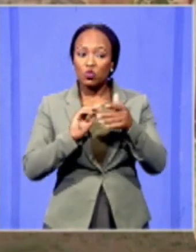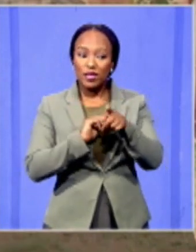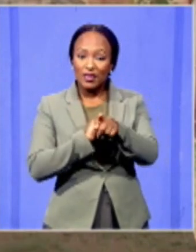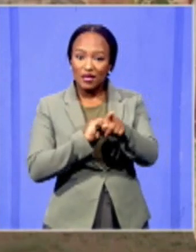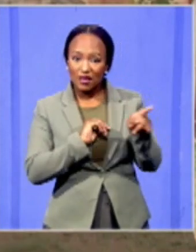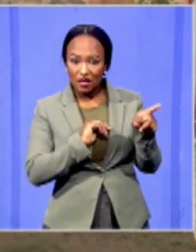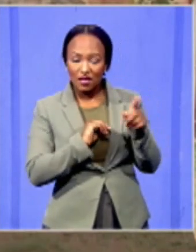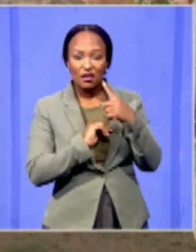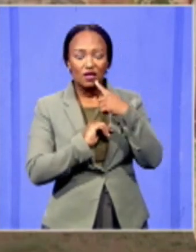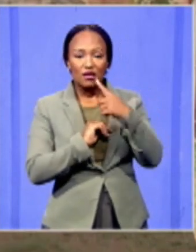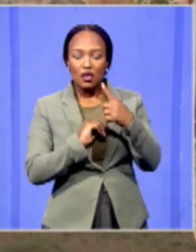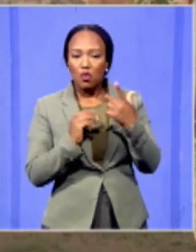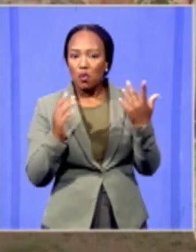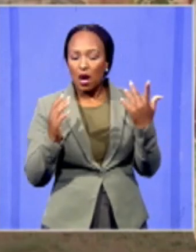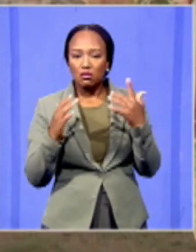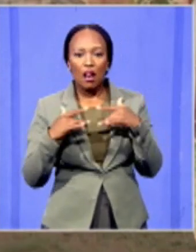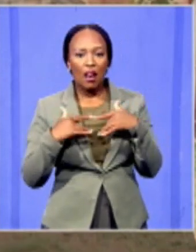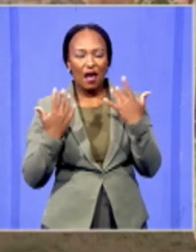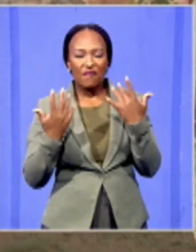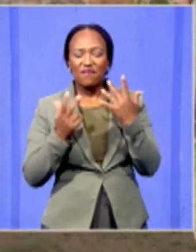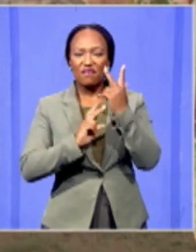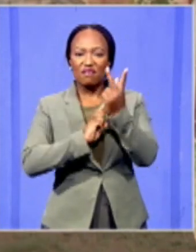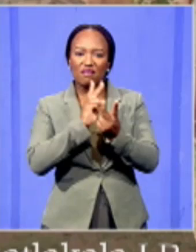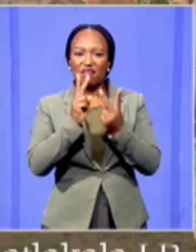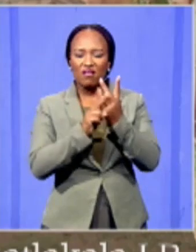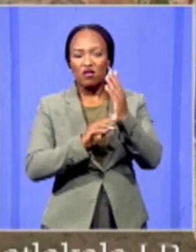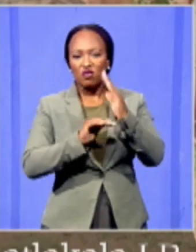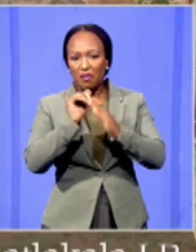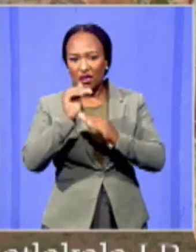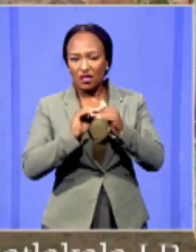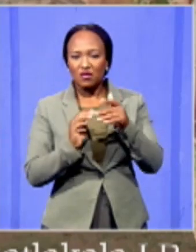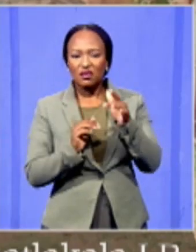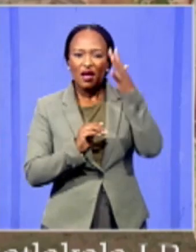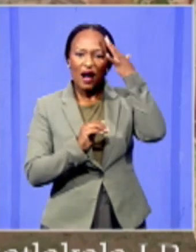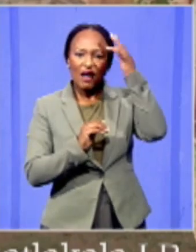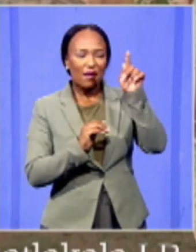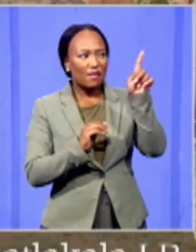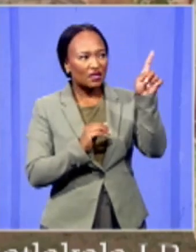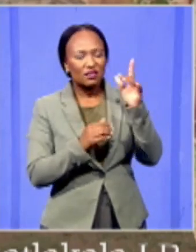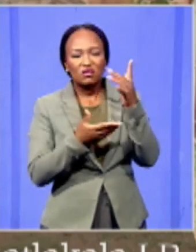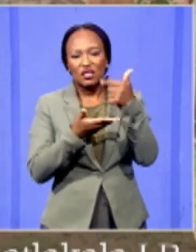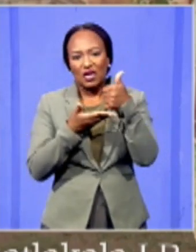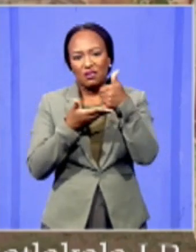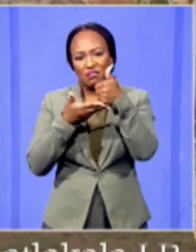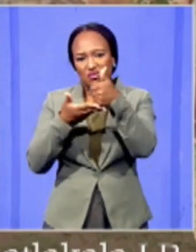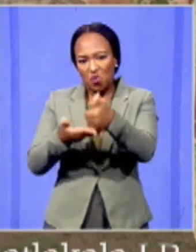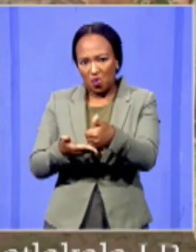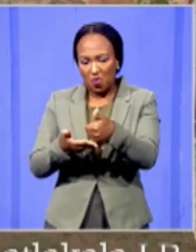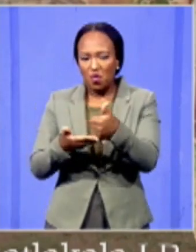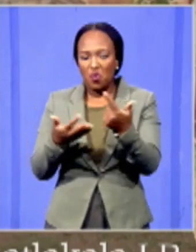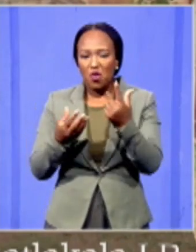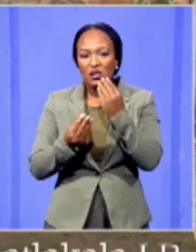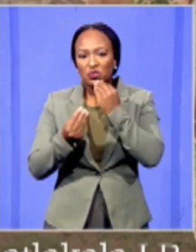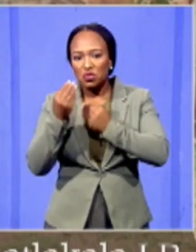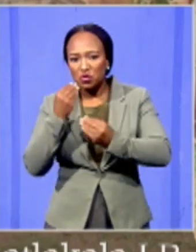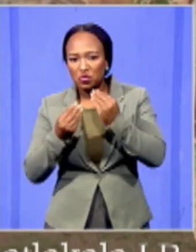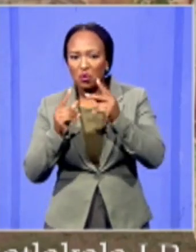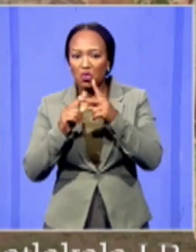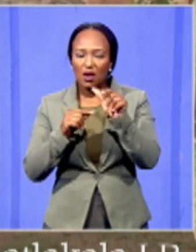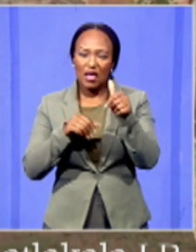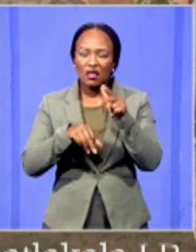leswa maphelo a bona. Ba ipiletša go mmušo go tsenya letsogo ka ditlabela tša go fihla hlogo ga lebakanyana ga ešita le dijo le dinyakwa tše dingwe